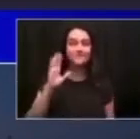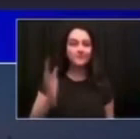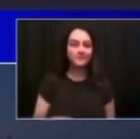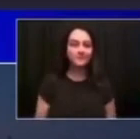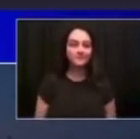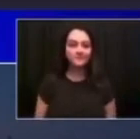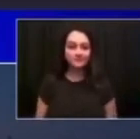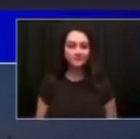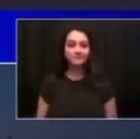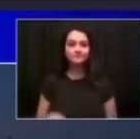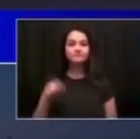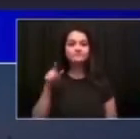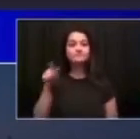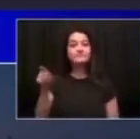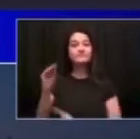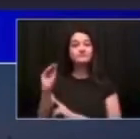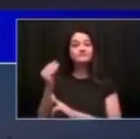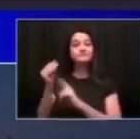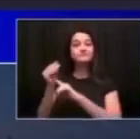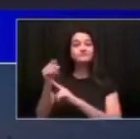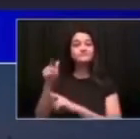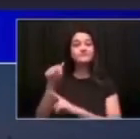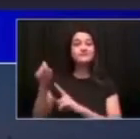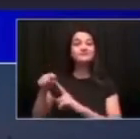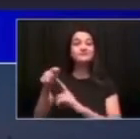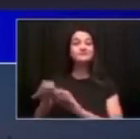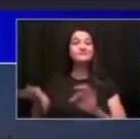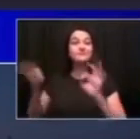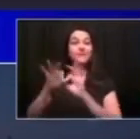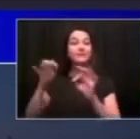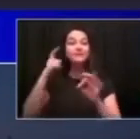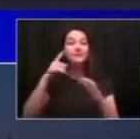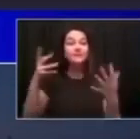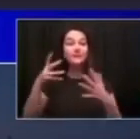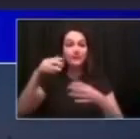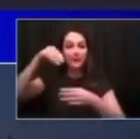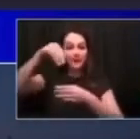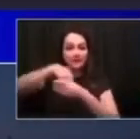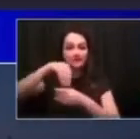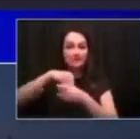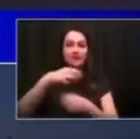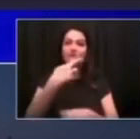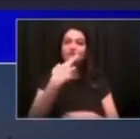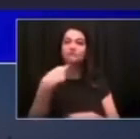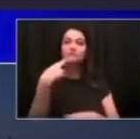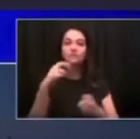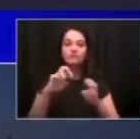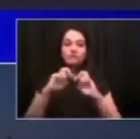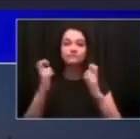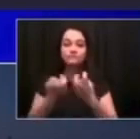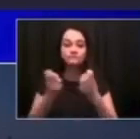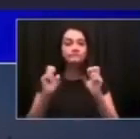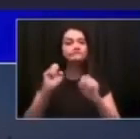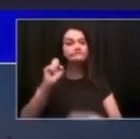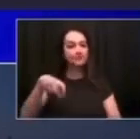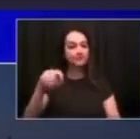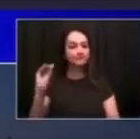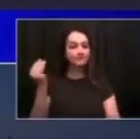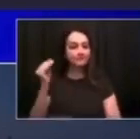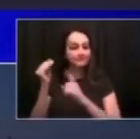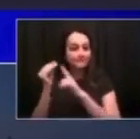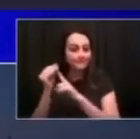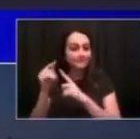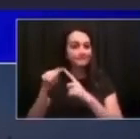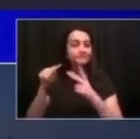these establishments indoors will be if you're vaccinated, at least one dose. The same for folks in terms of work. They'll need at